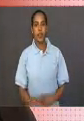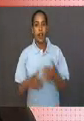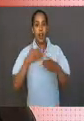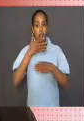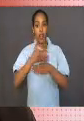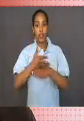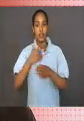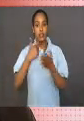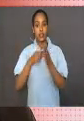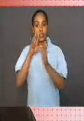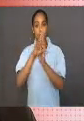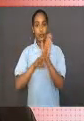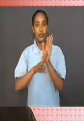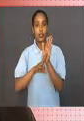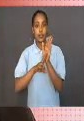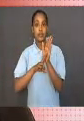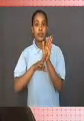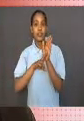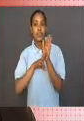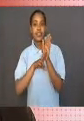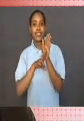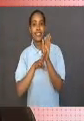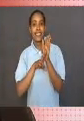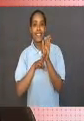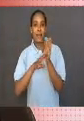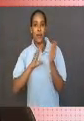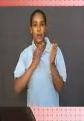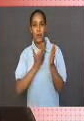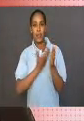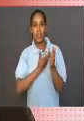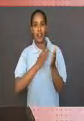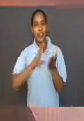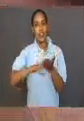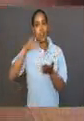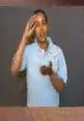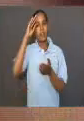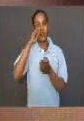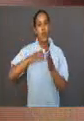Later in this unit, we will cover